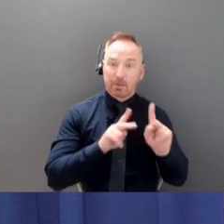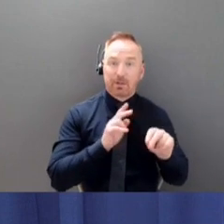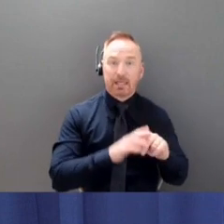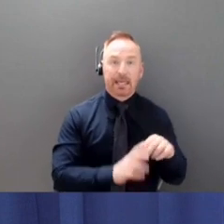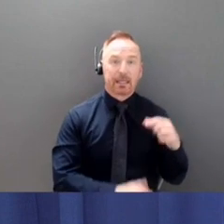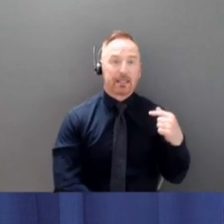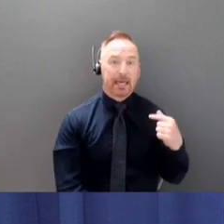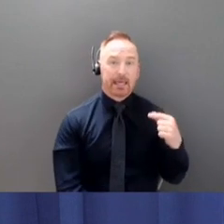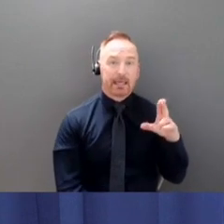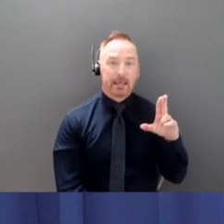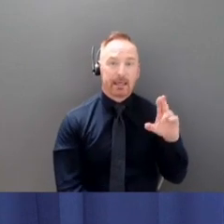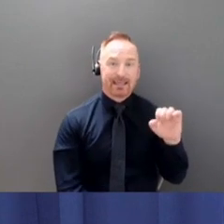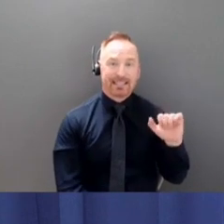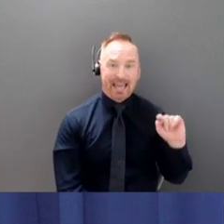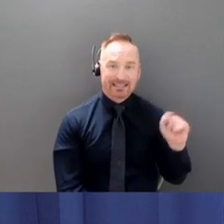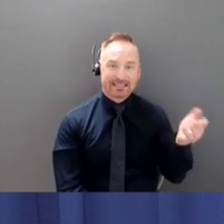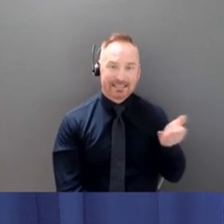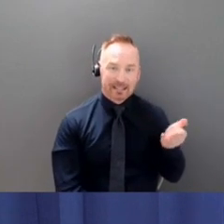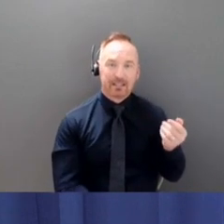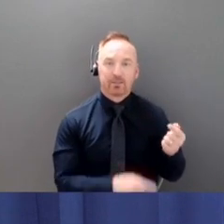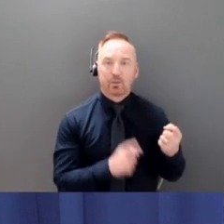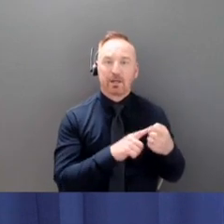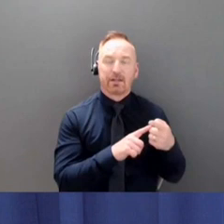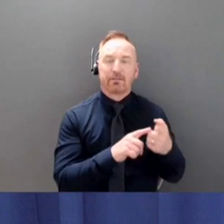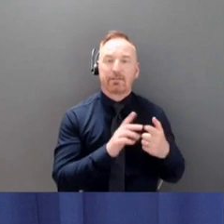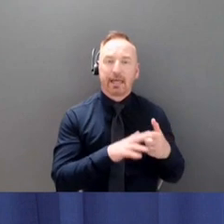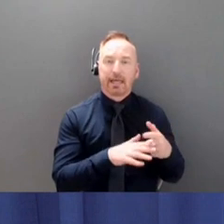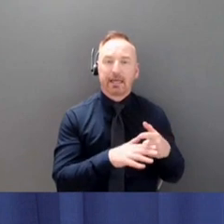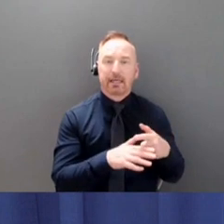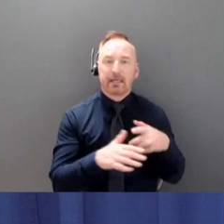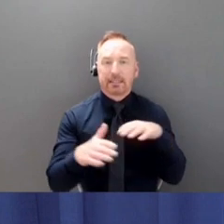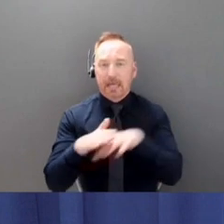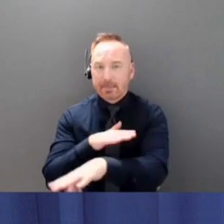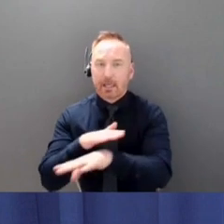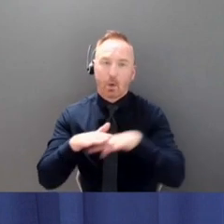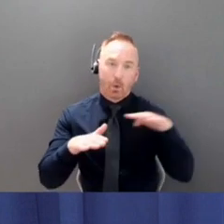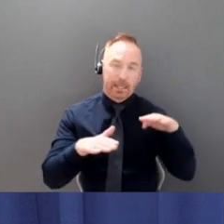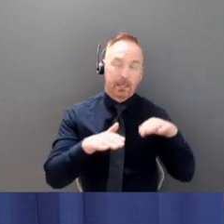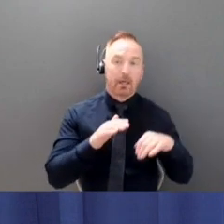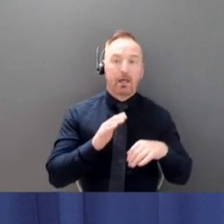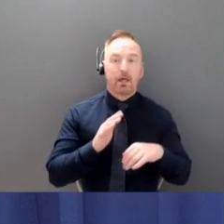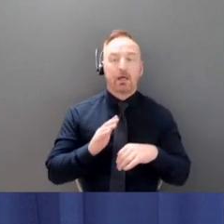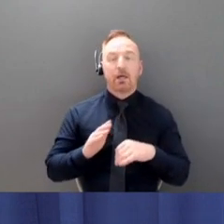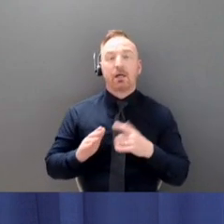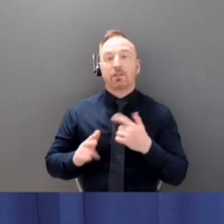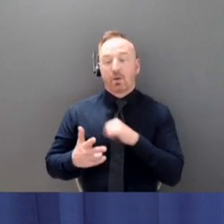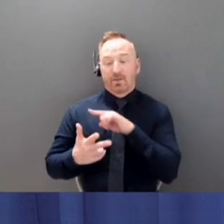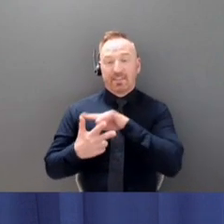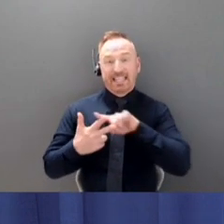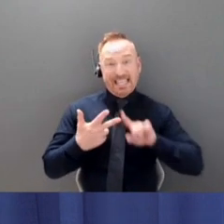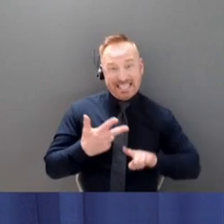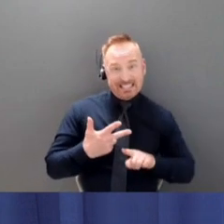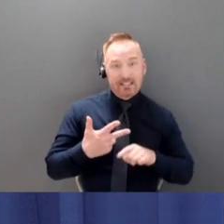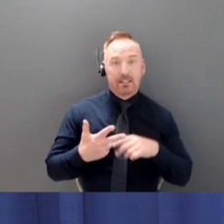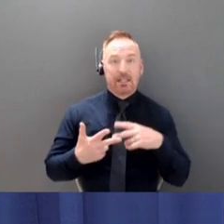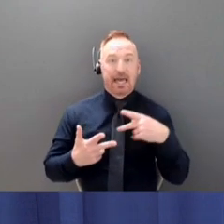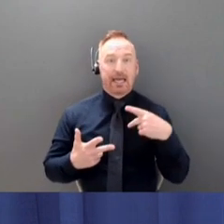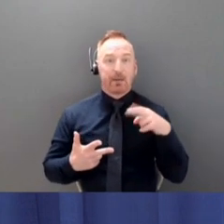out. So those are, and we have kind of different protocols and regimes for those different